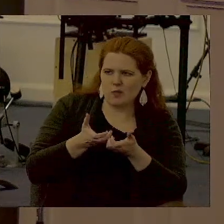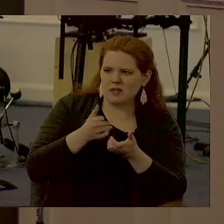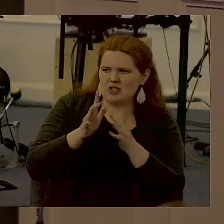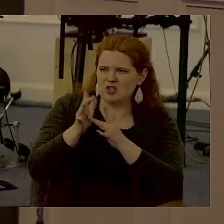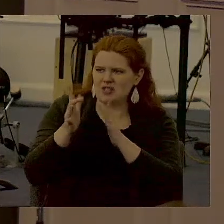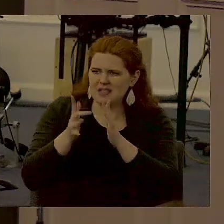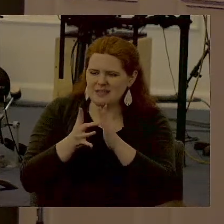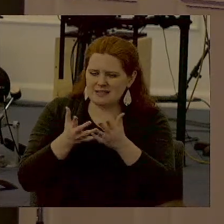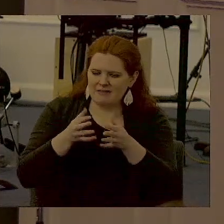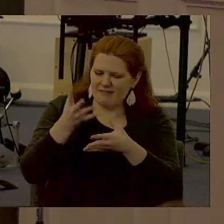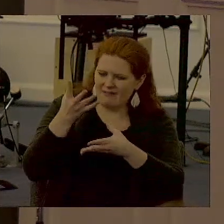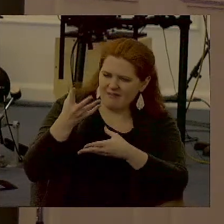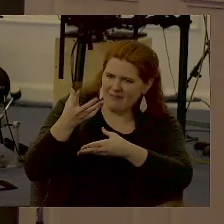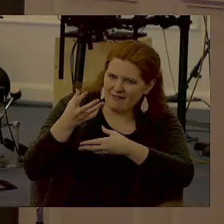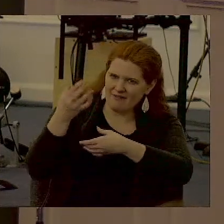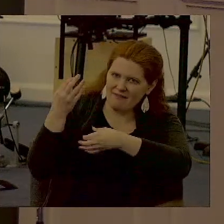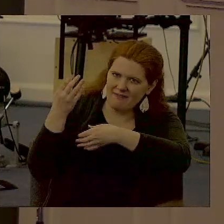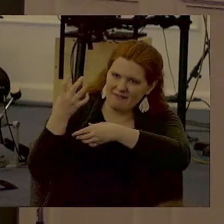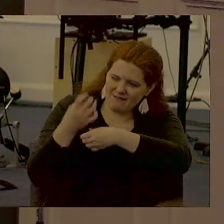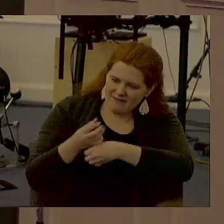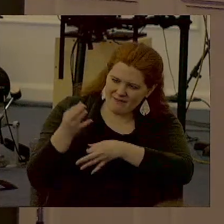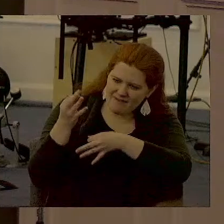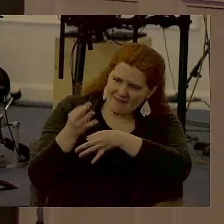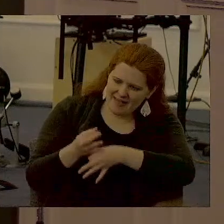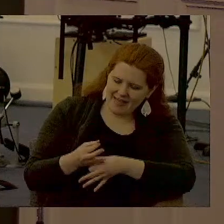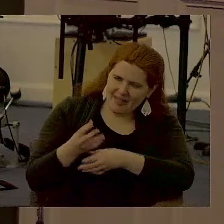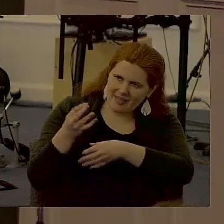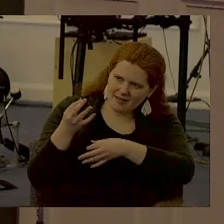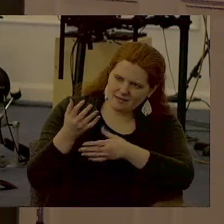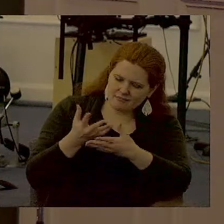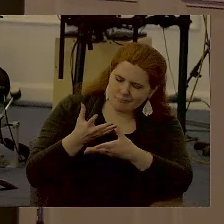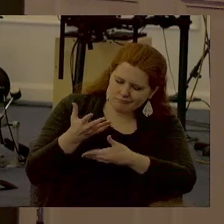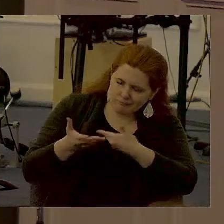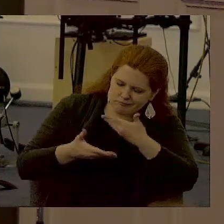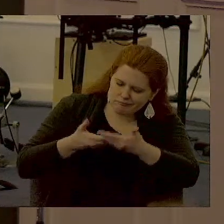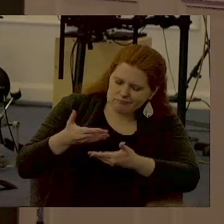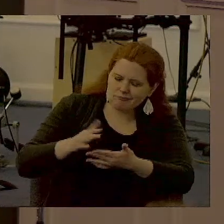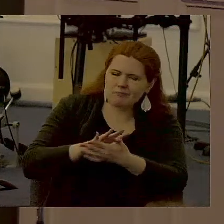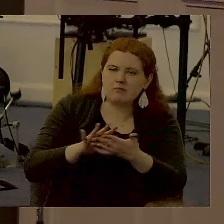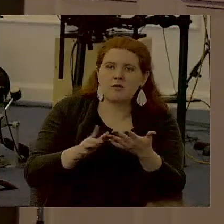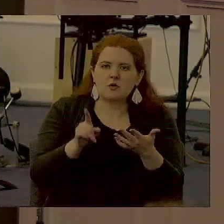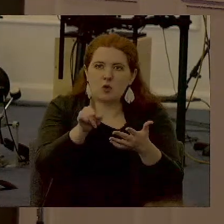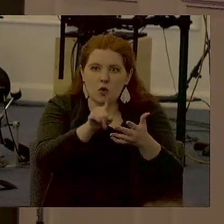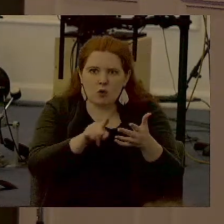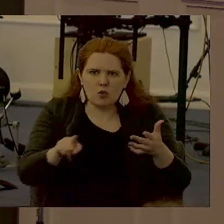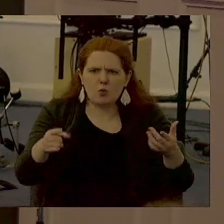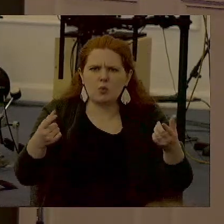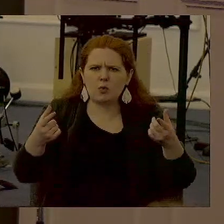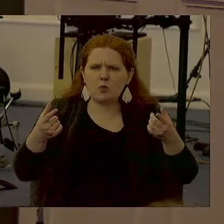with faith, and we're going to walk through them. And what we need you to do